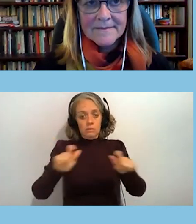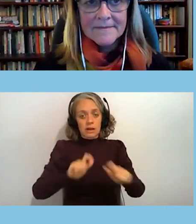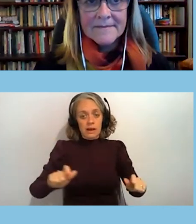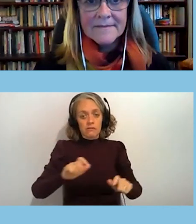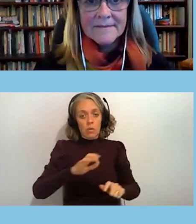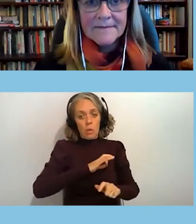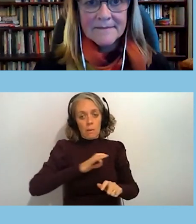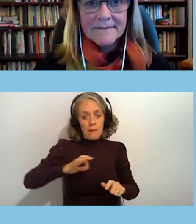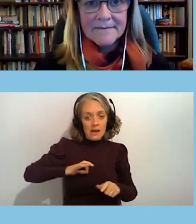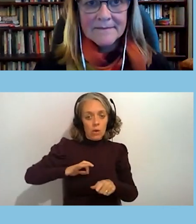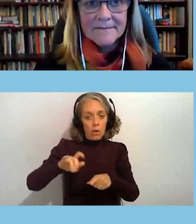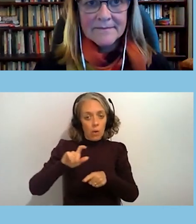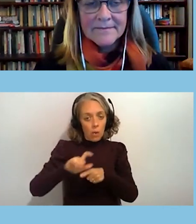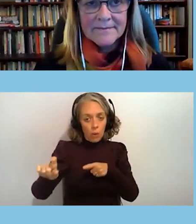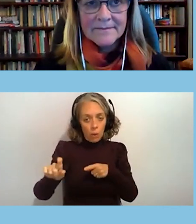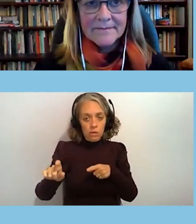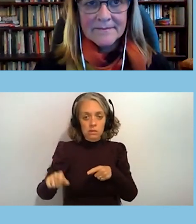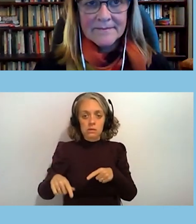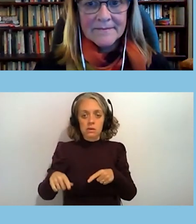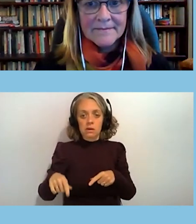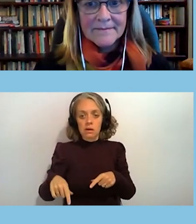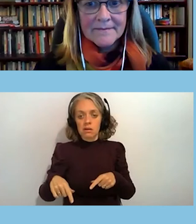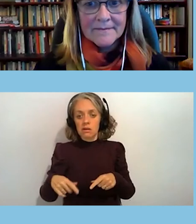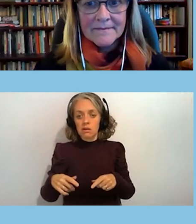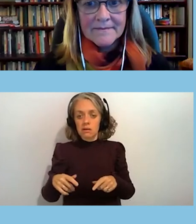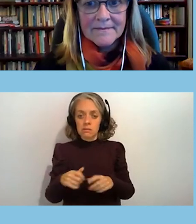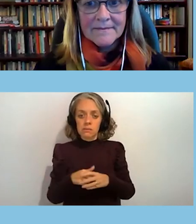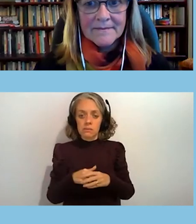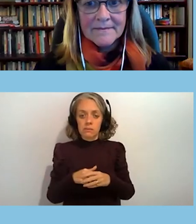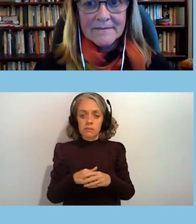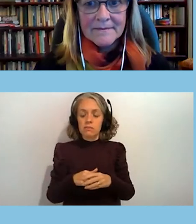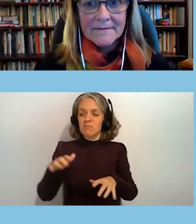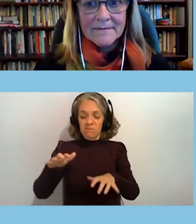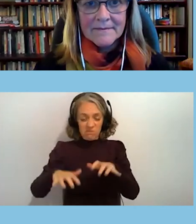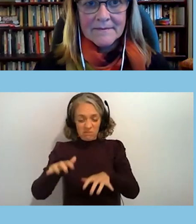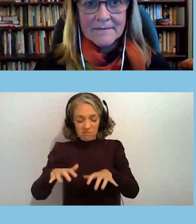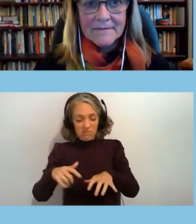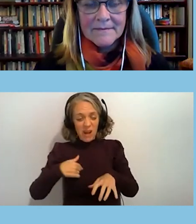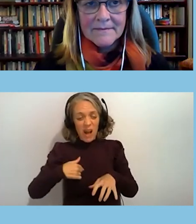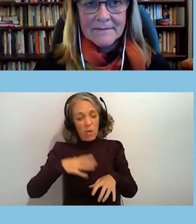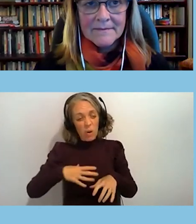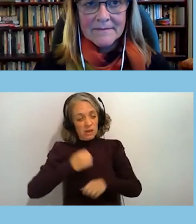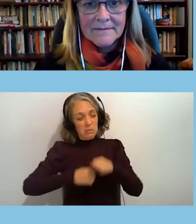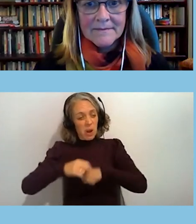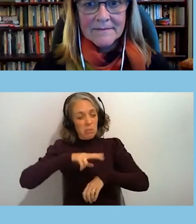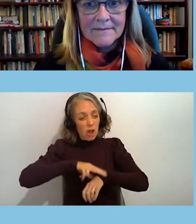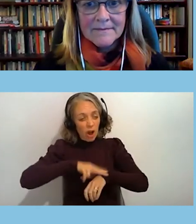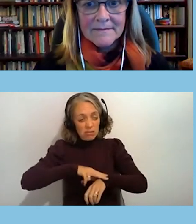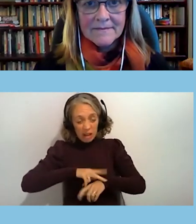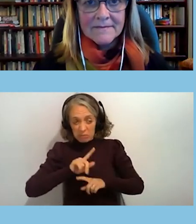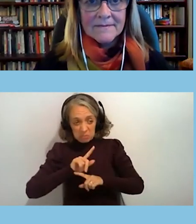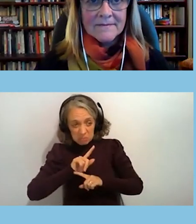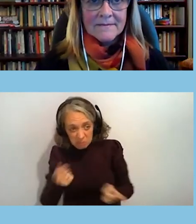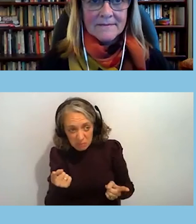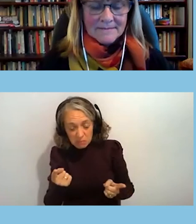And the sonographer was like, oh, you know, I wanted to be a doctor, but I couldn't do it, so